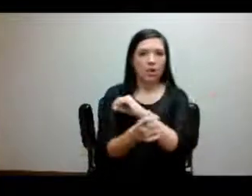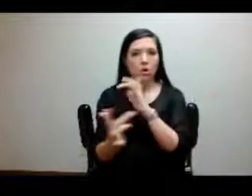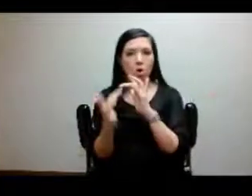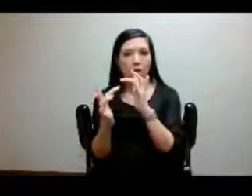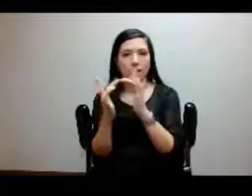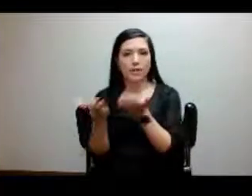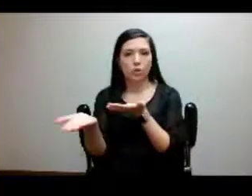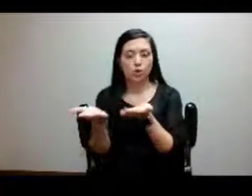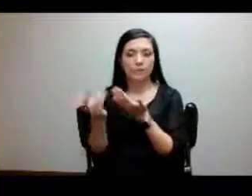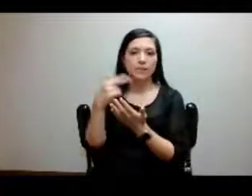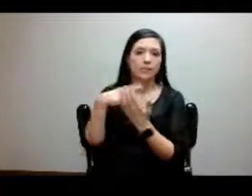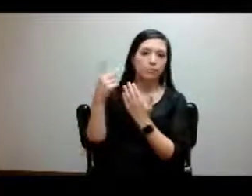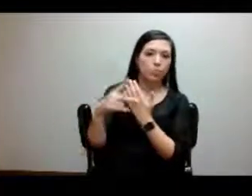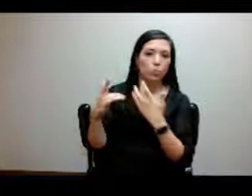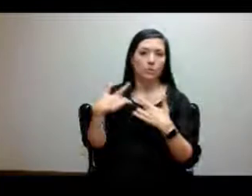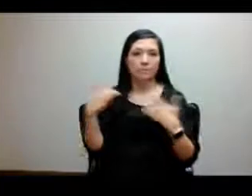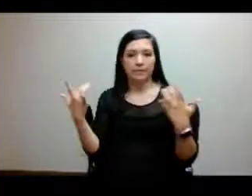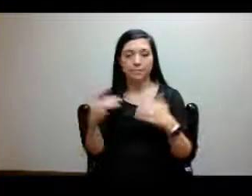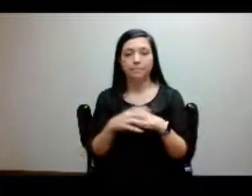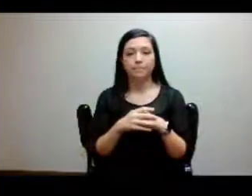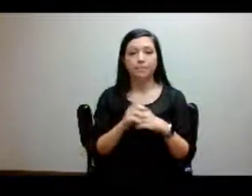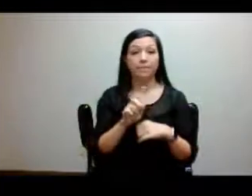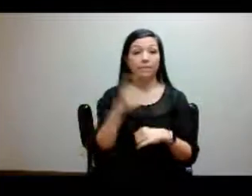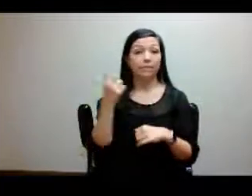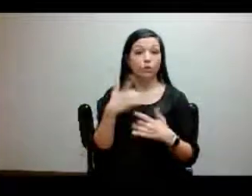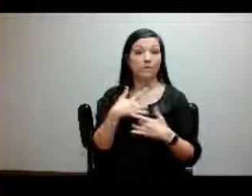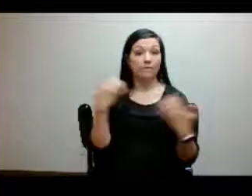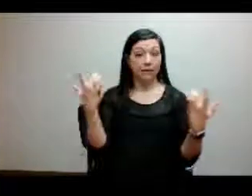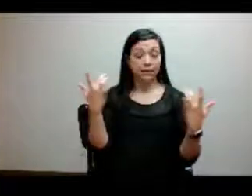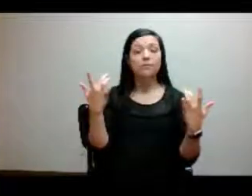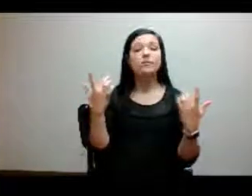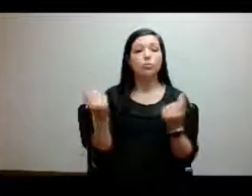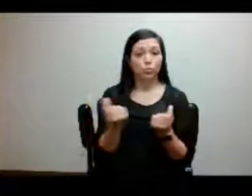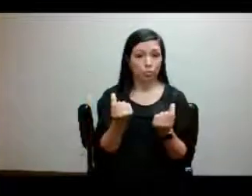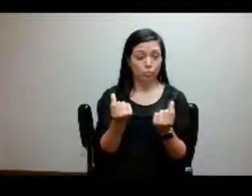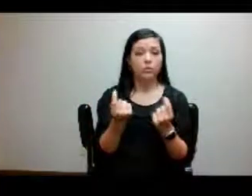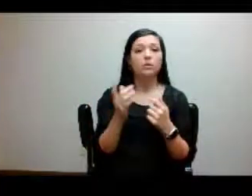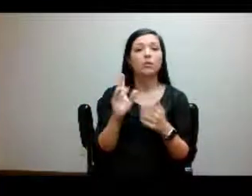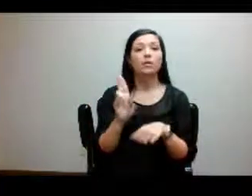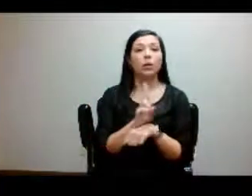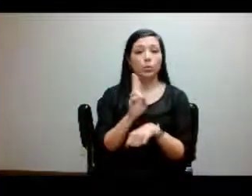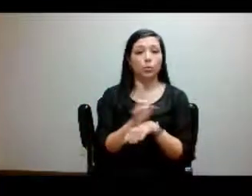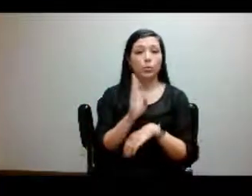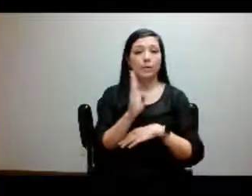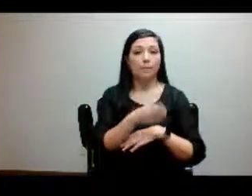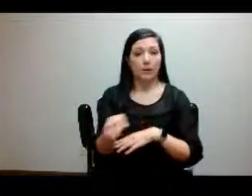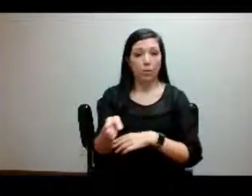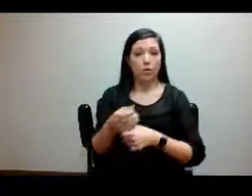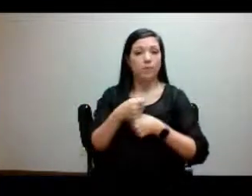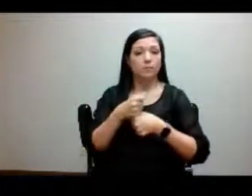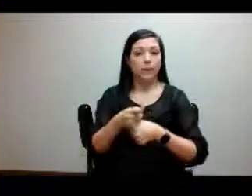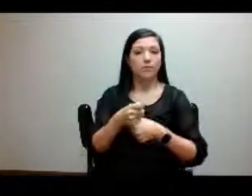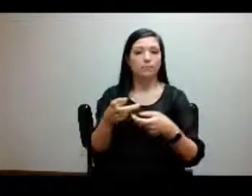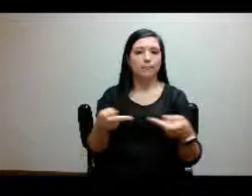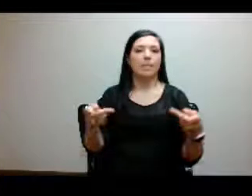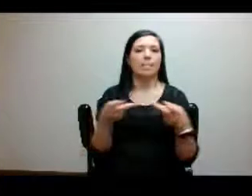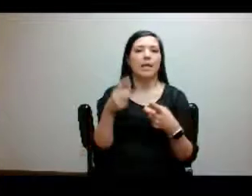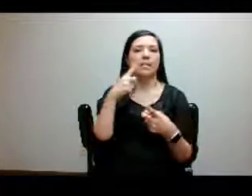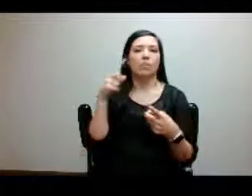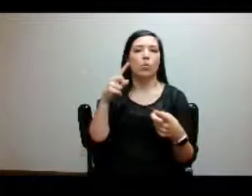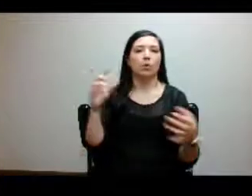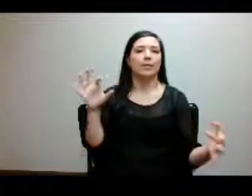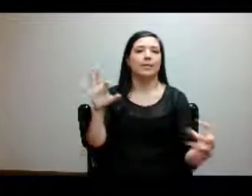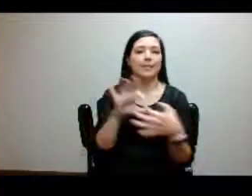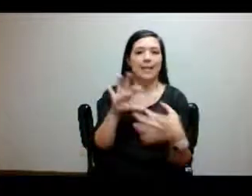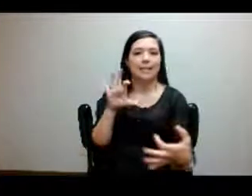services, programs, and events. The first thing that our student activities team did was to use Blackboard to create a platform for connecting to